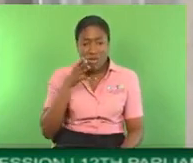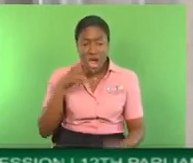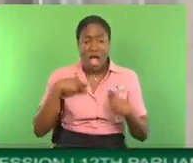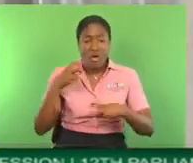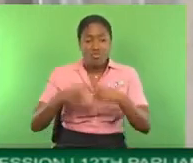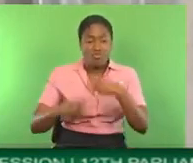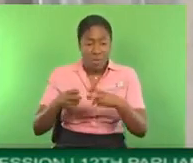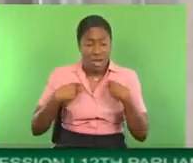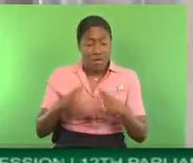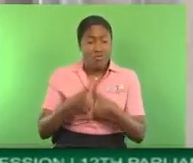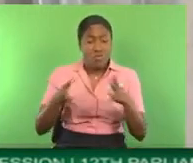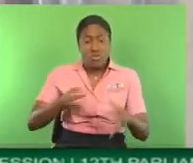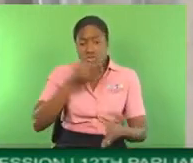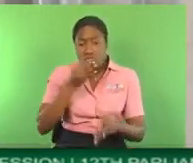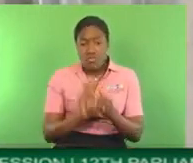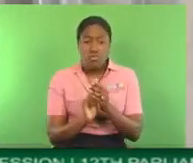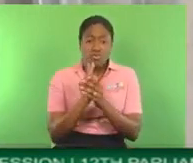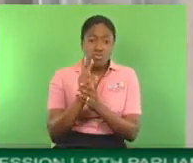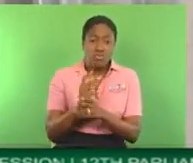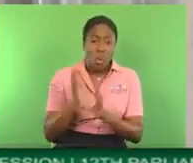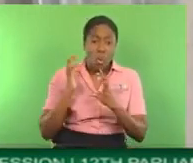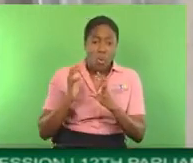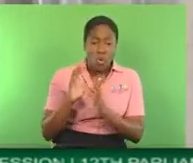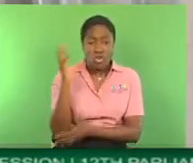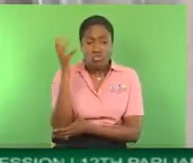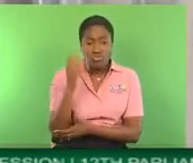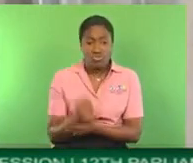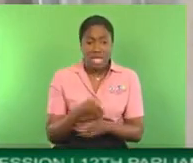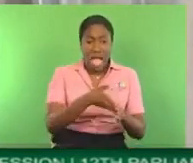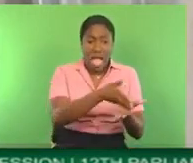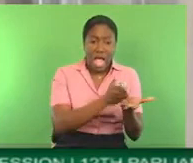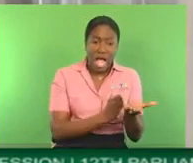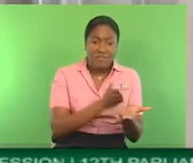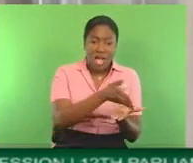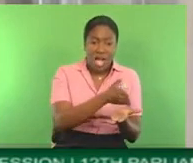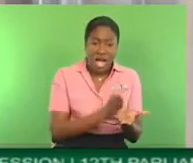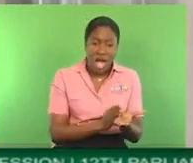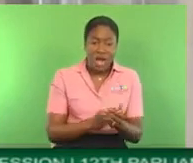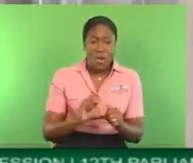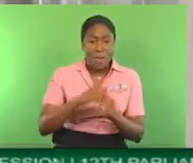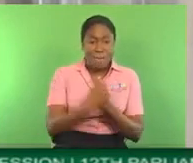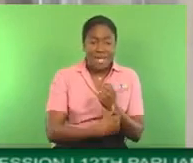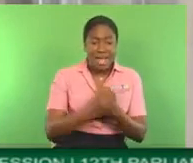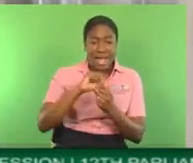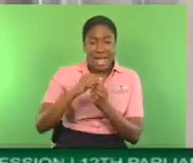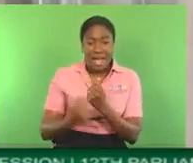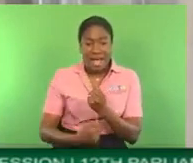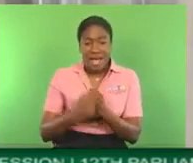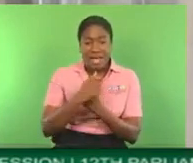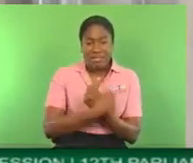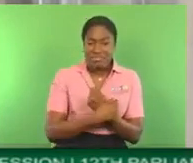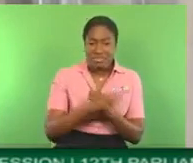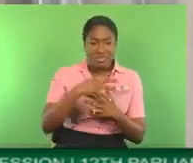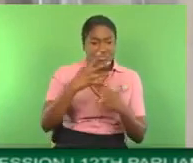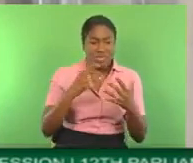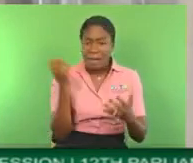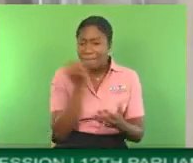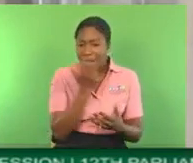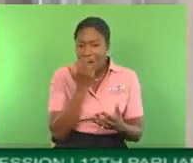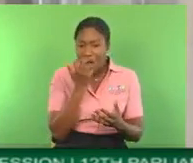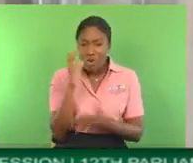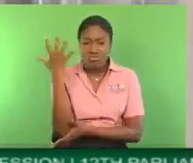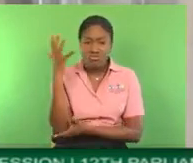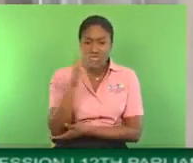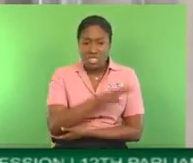fruits, dwarf coconut trees, avocados, bananas, all the mango trees you could think